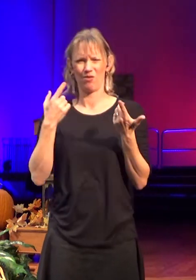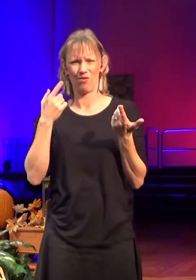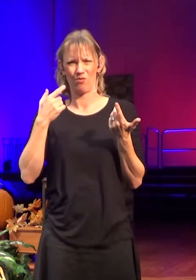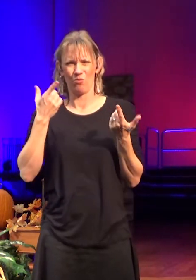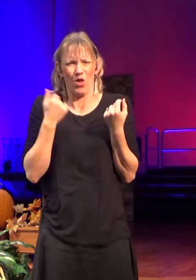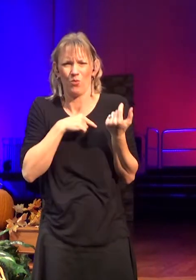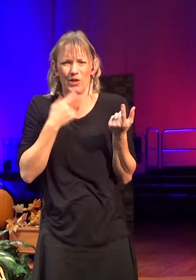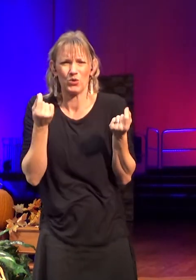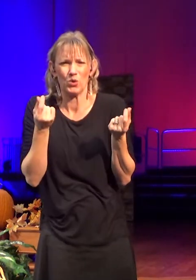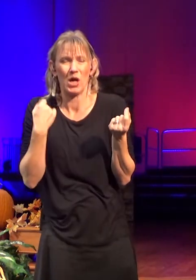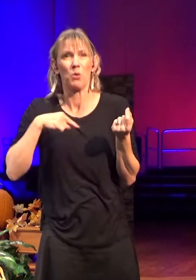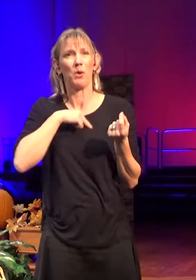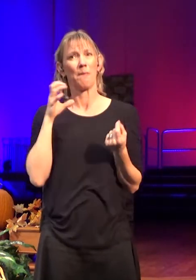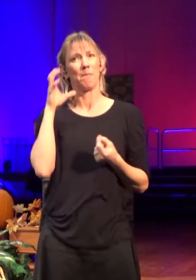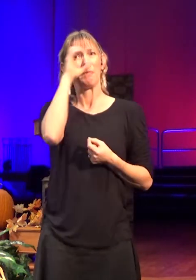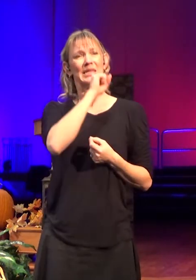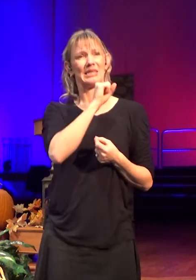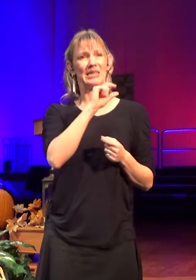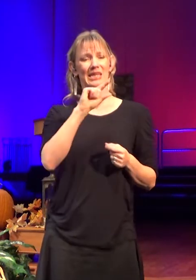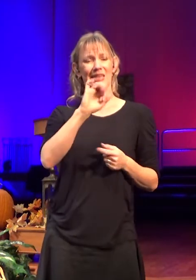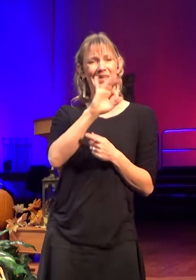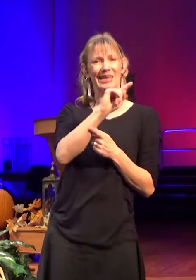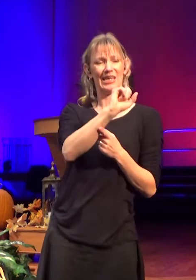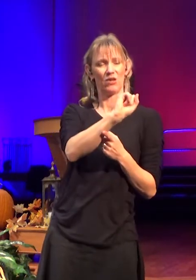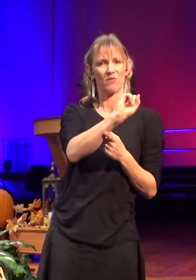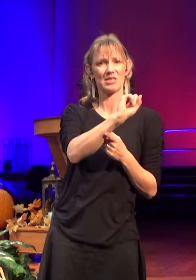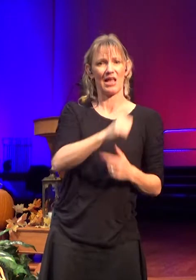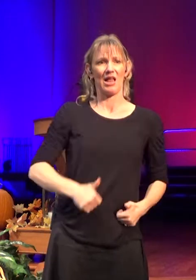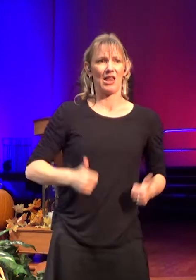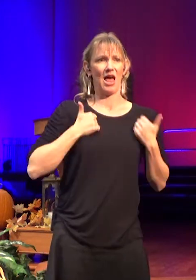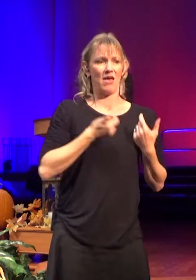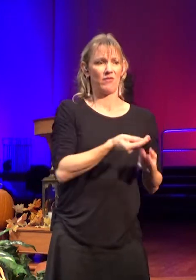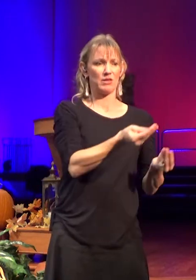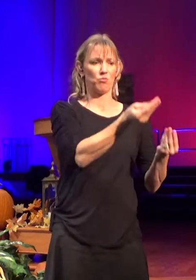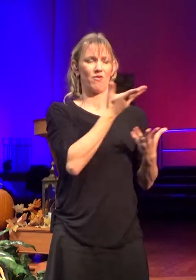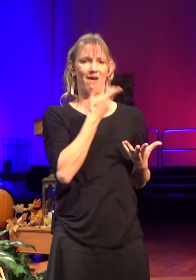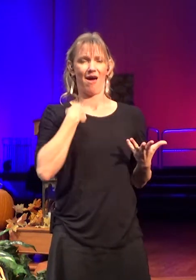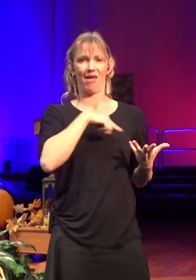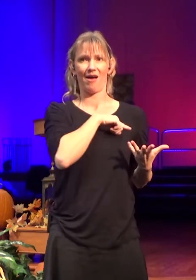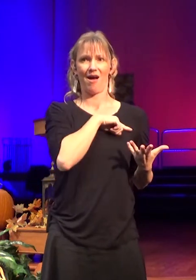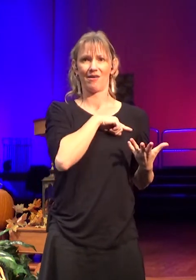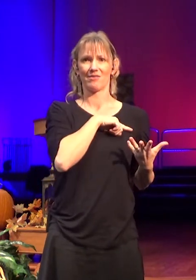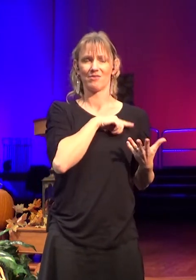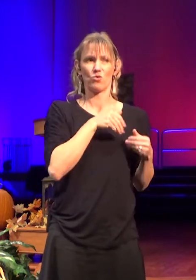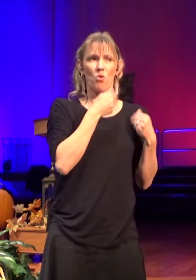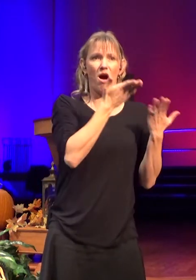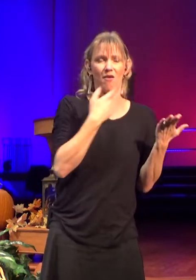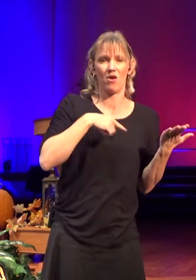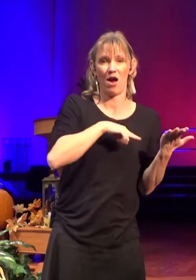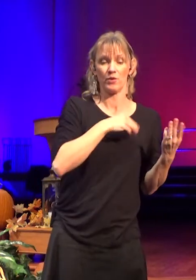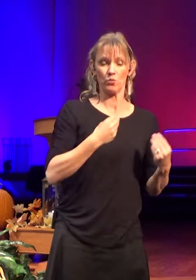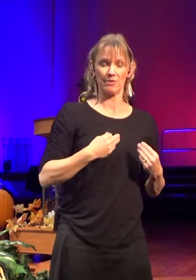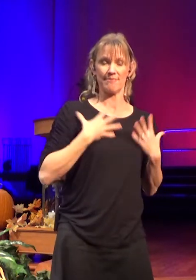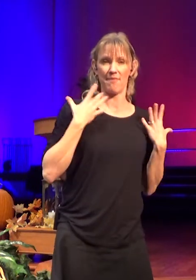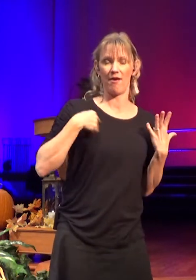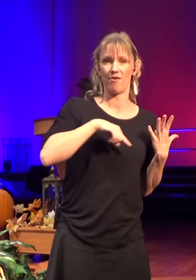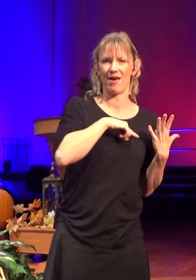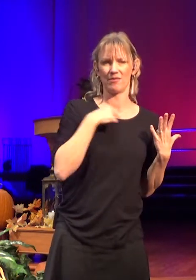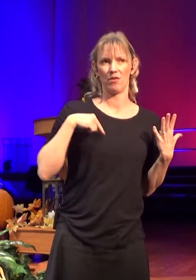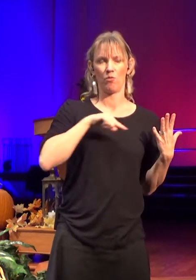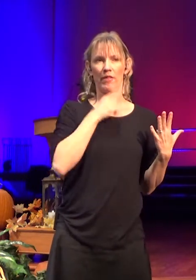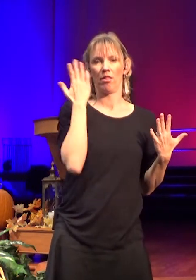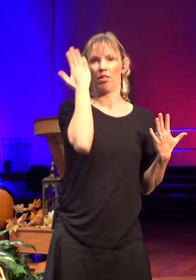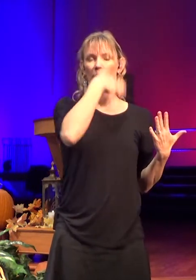We're dimming that light and missing out on the gifts that life has to bring us, to offer us,